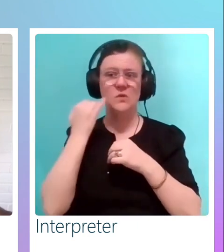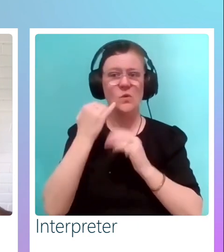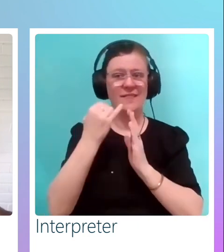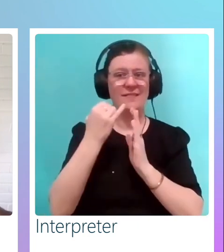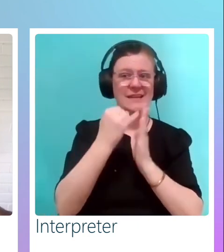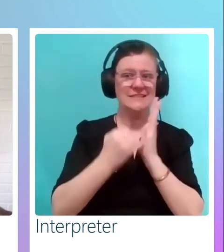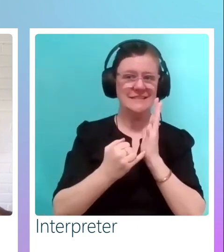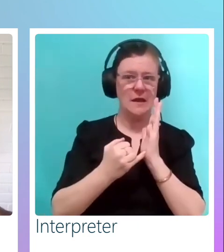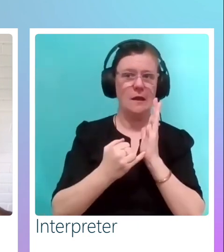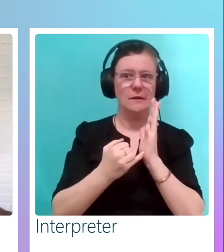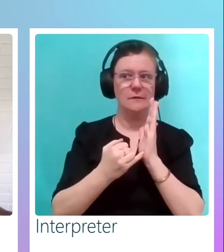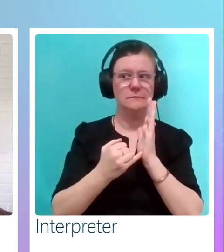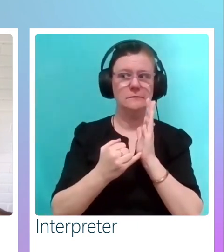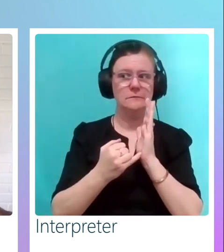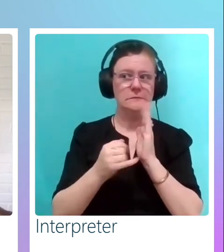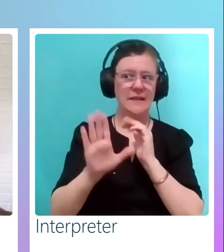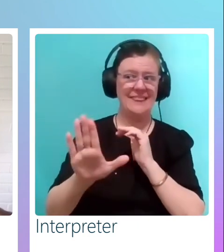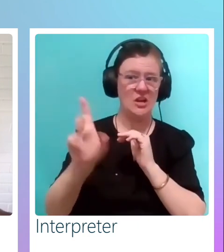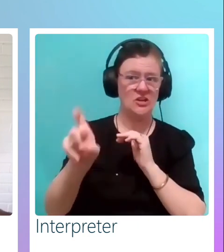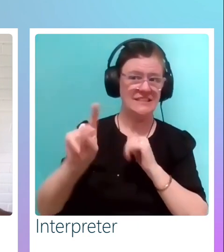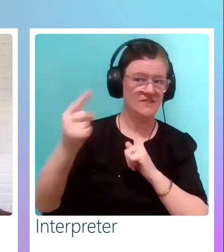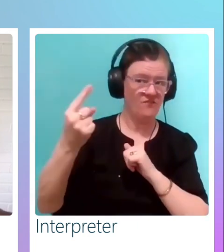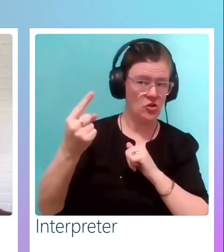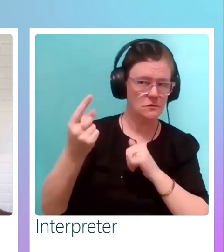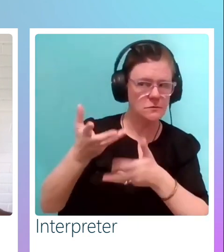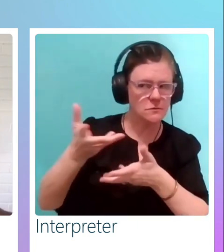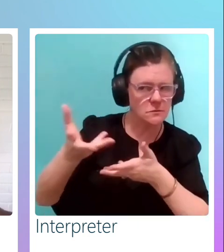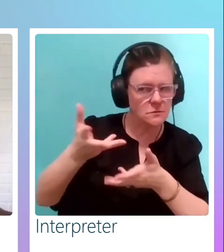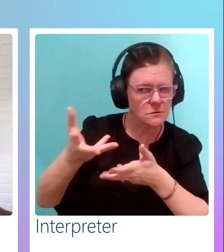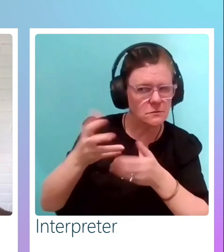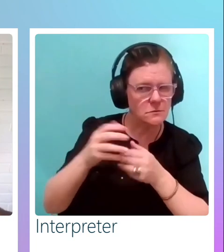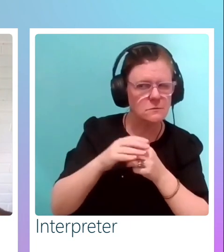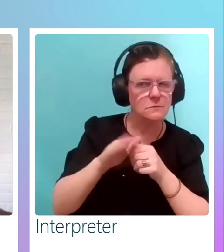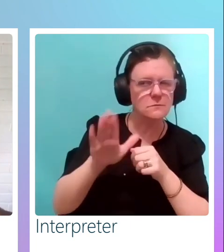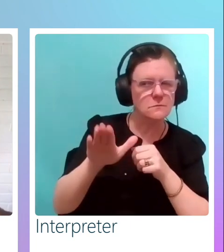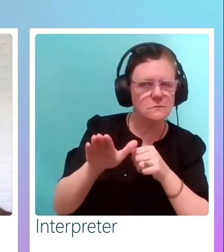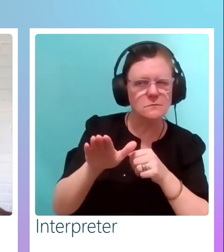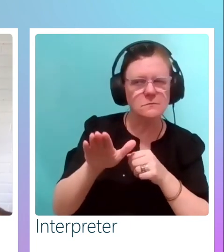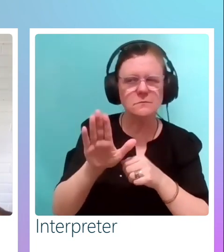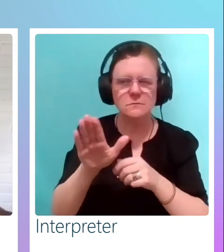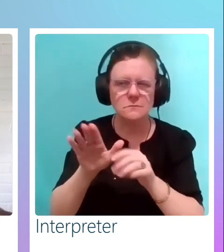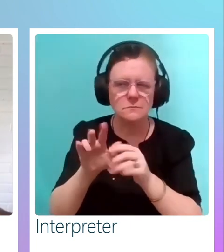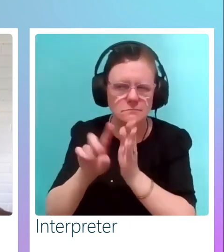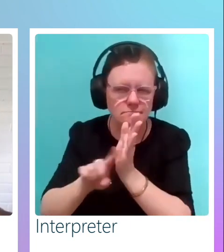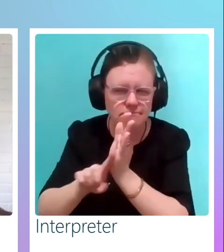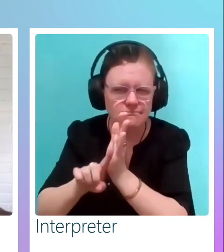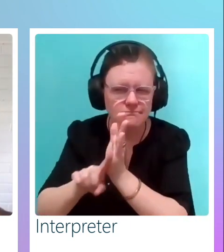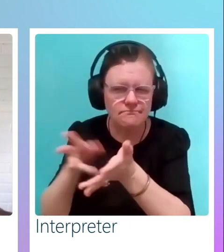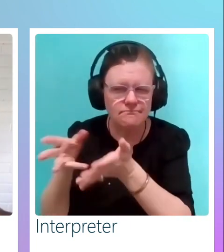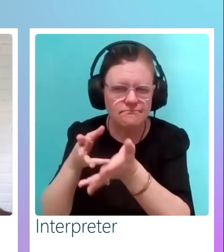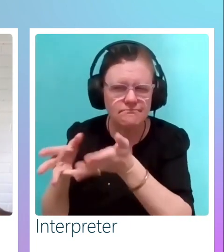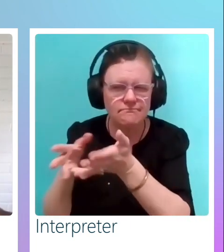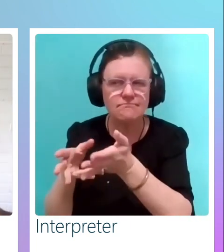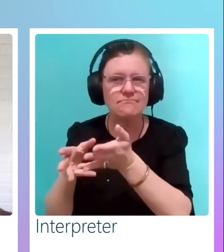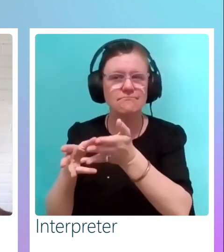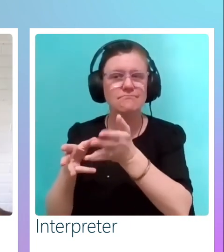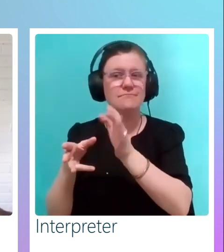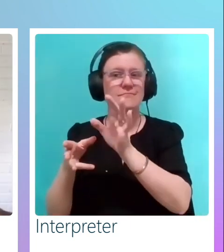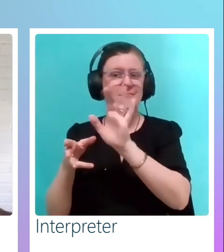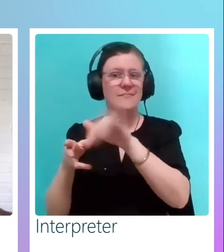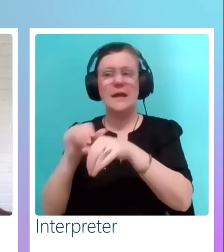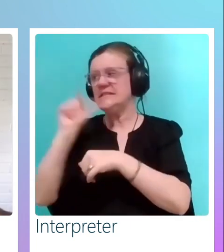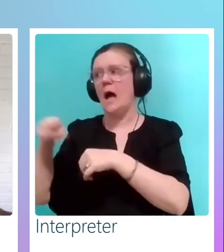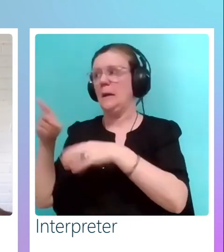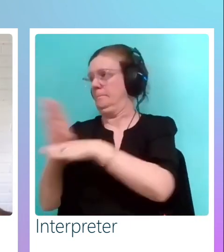principle, user needs first, understanding what the users need. And that's above and beyond what the business needs